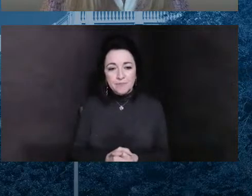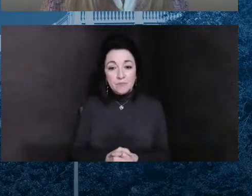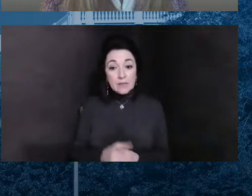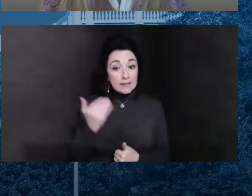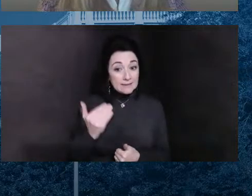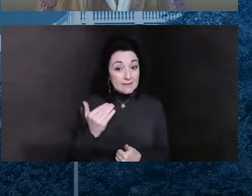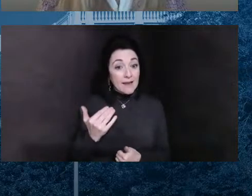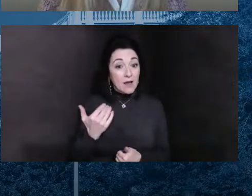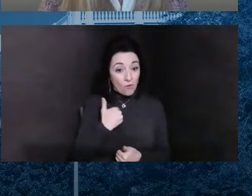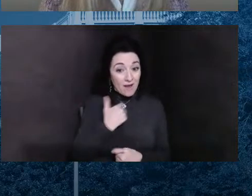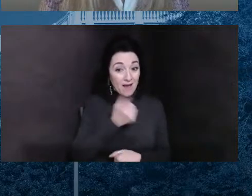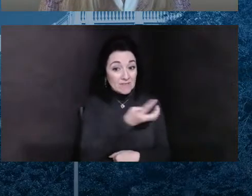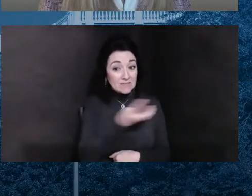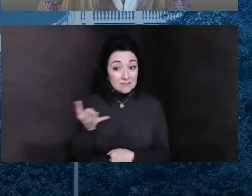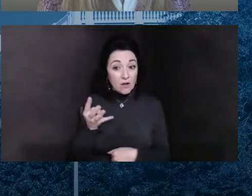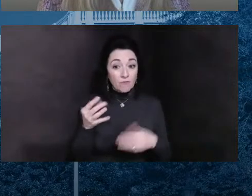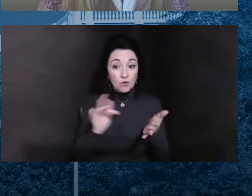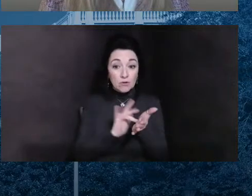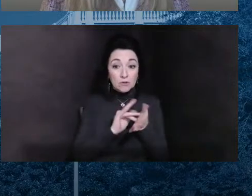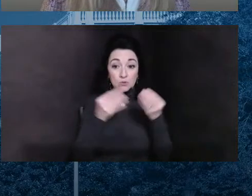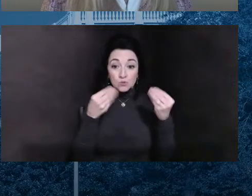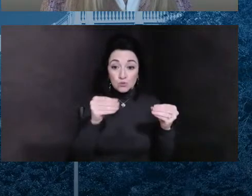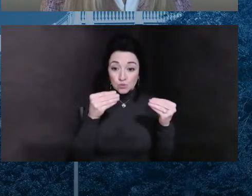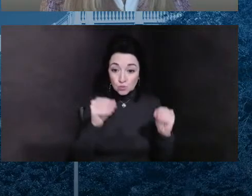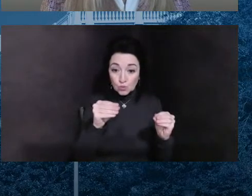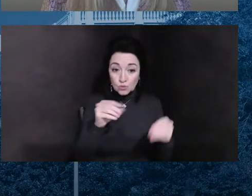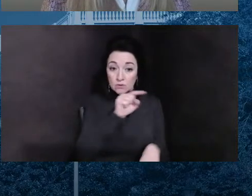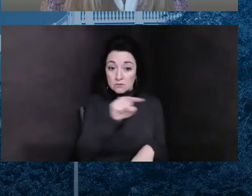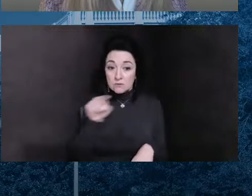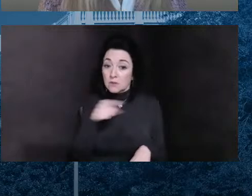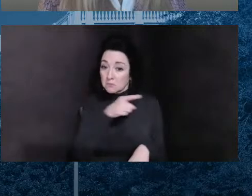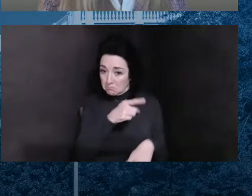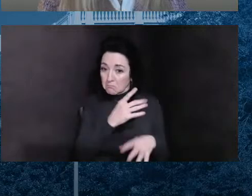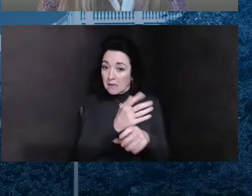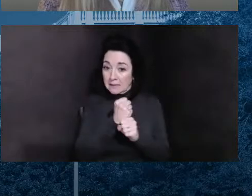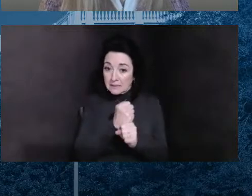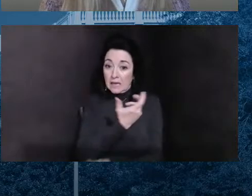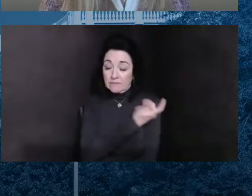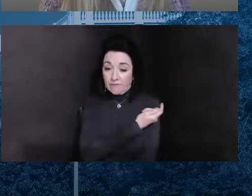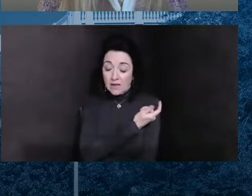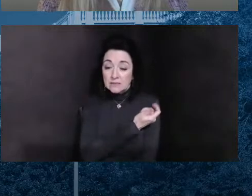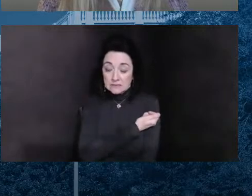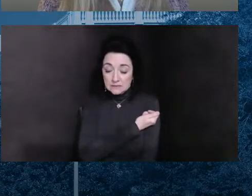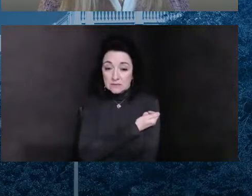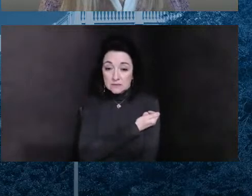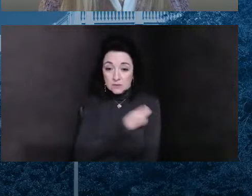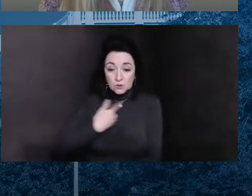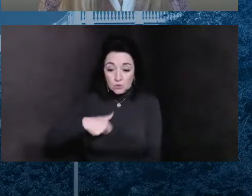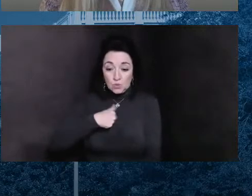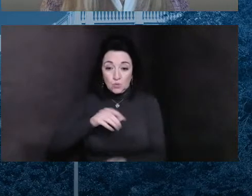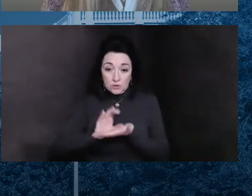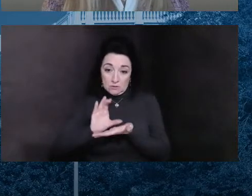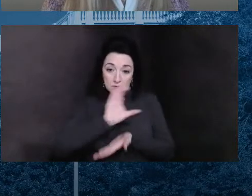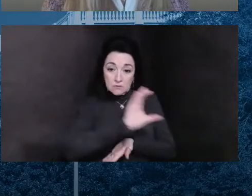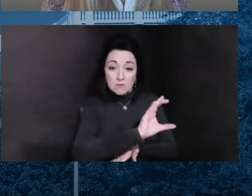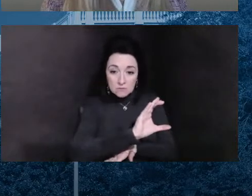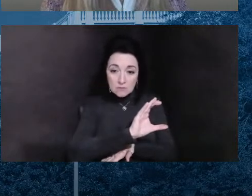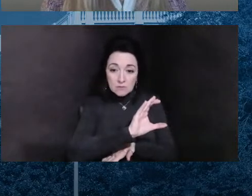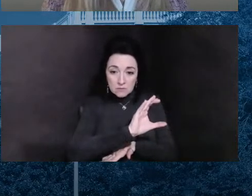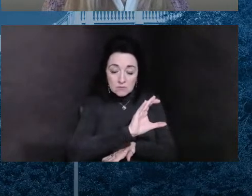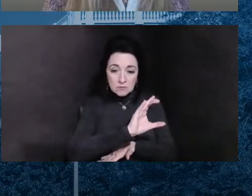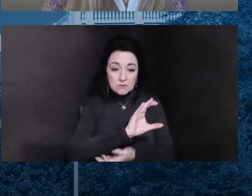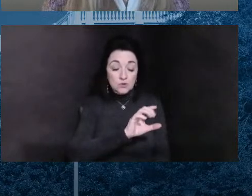that have been receiving vaccine from us, but we have really, we're really focusing in on